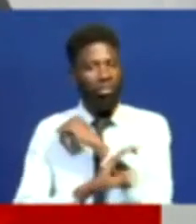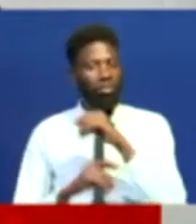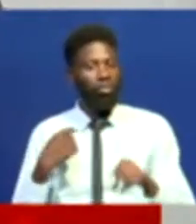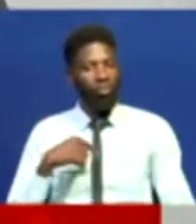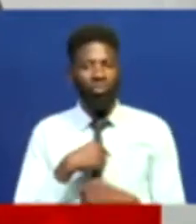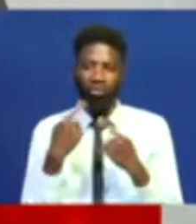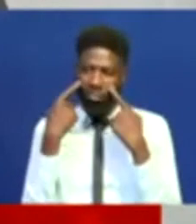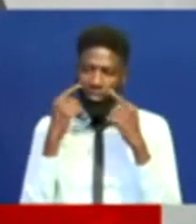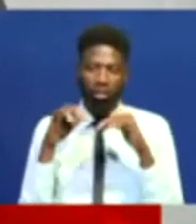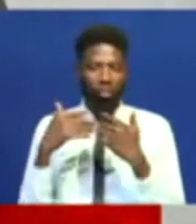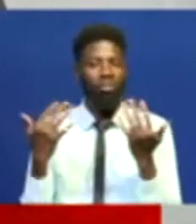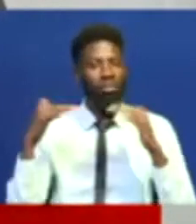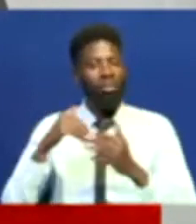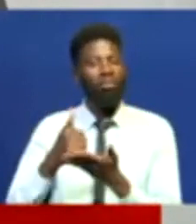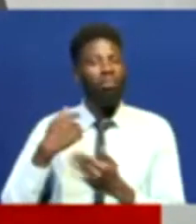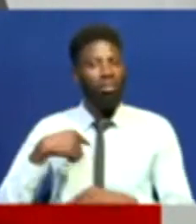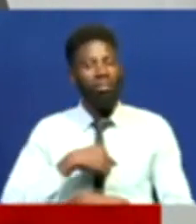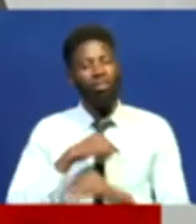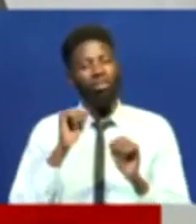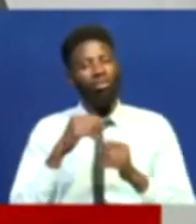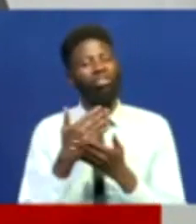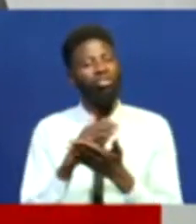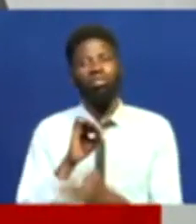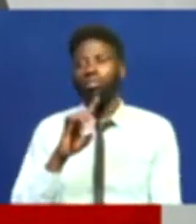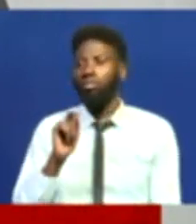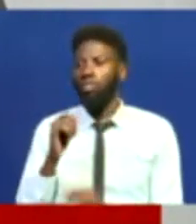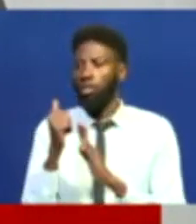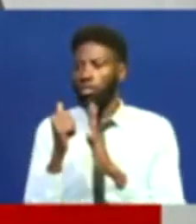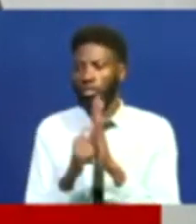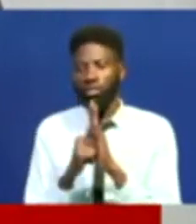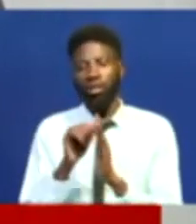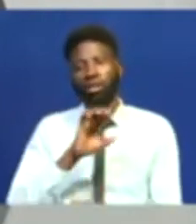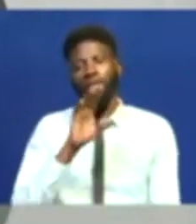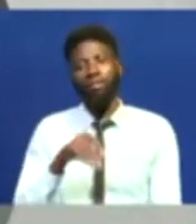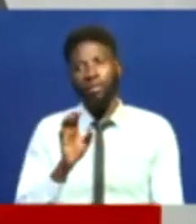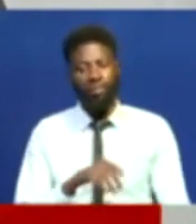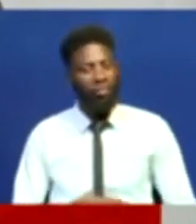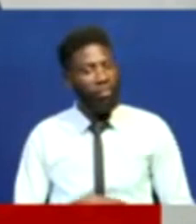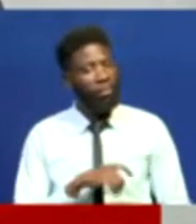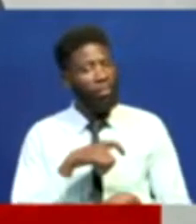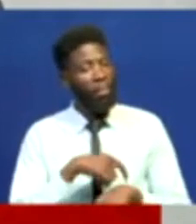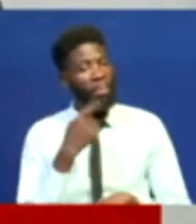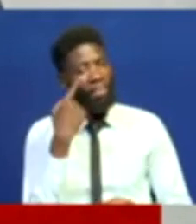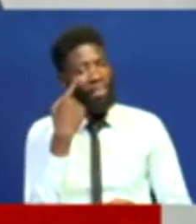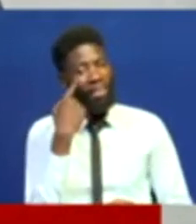can be able to help us mm-hmm. to have a shared ICT agenda for Africa. And when you look at, for example,